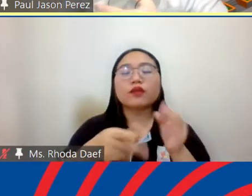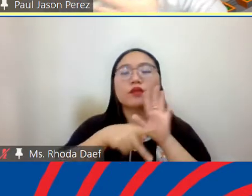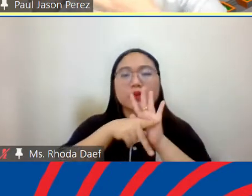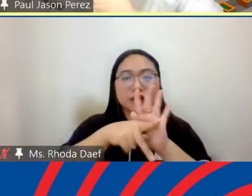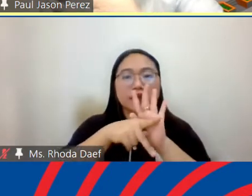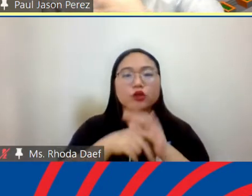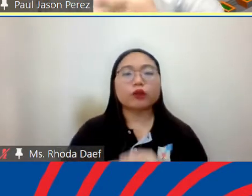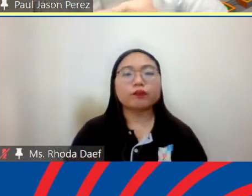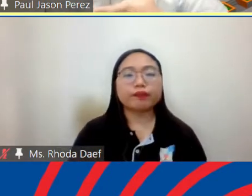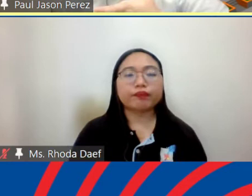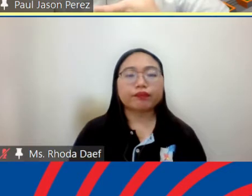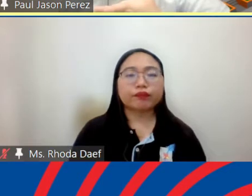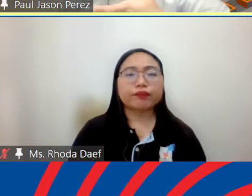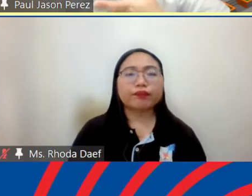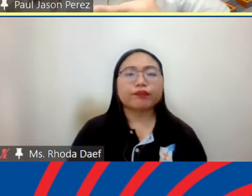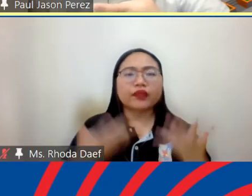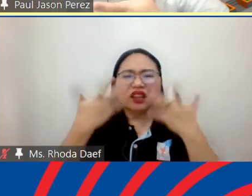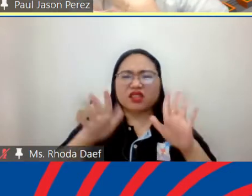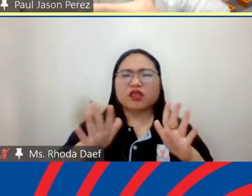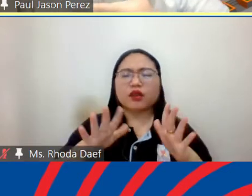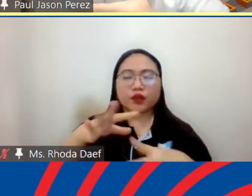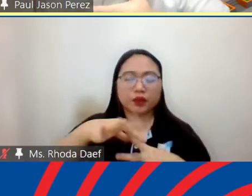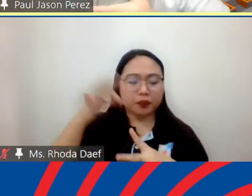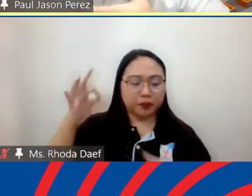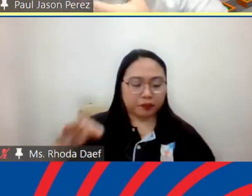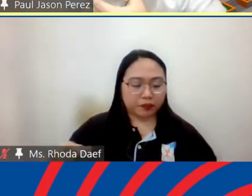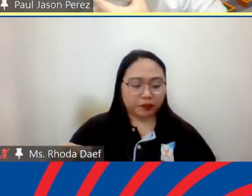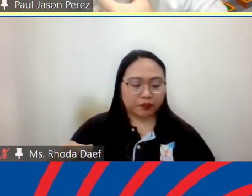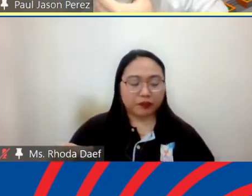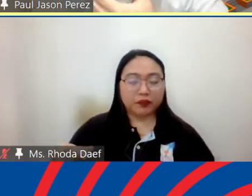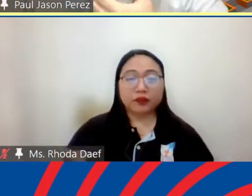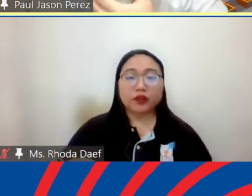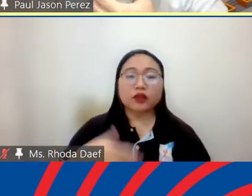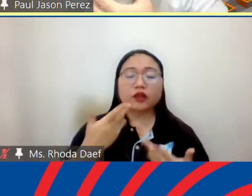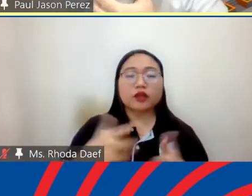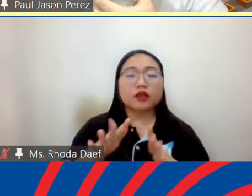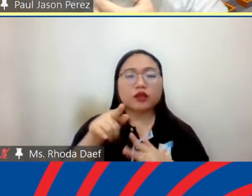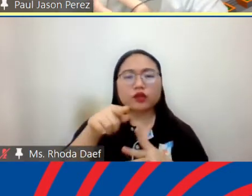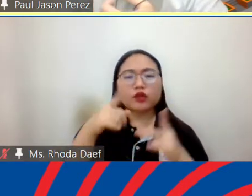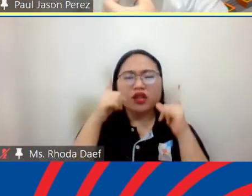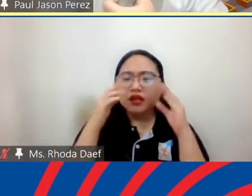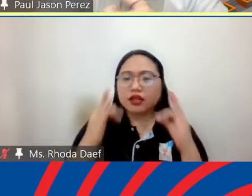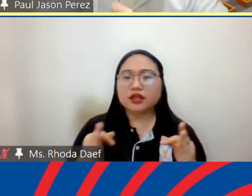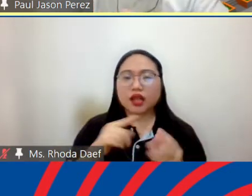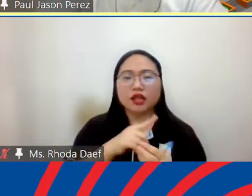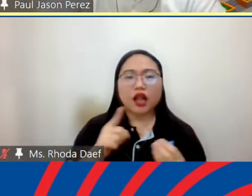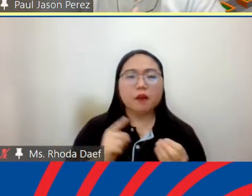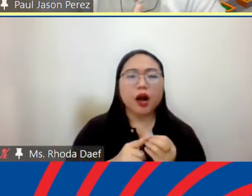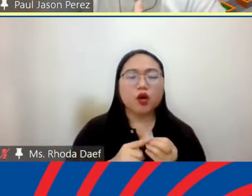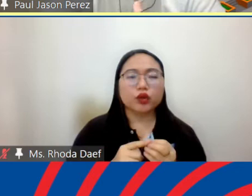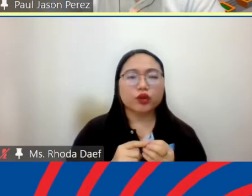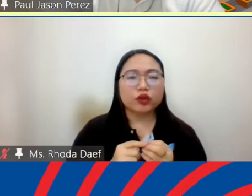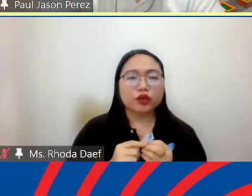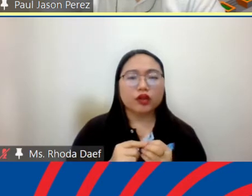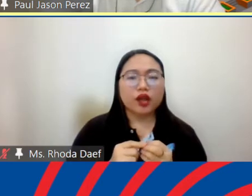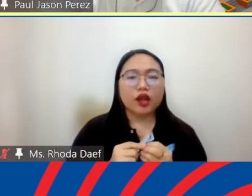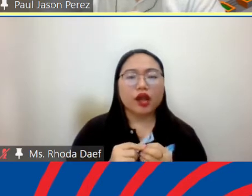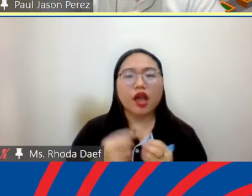So after you have chosen, after you have obtained or decided about the informed